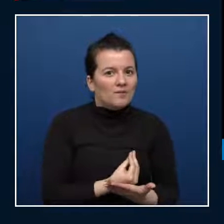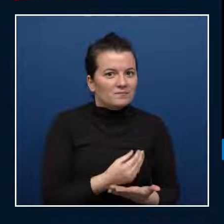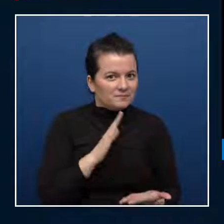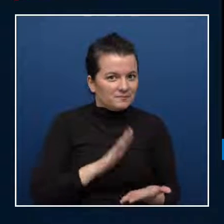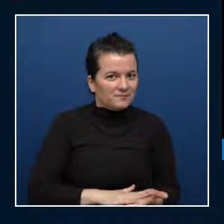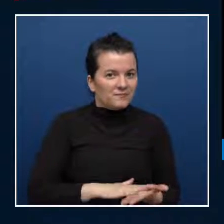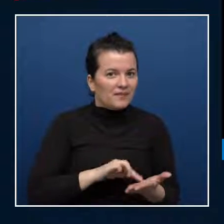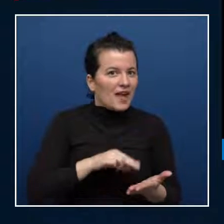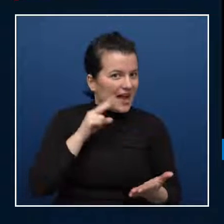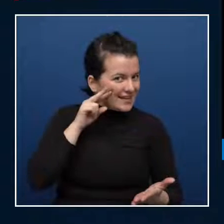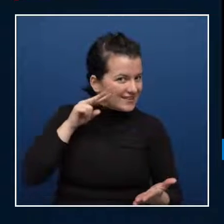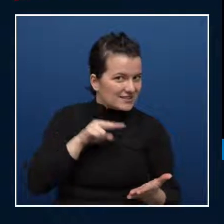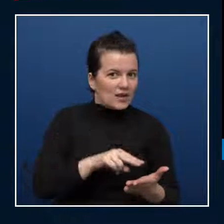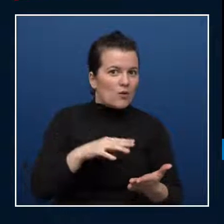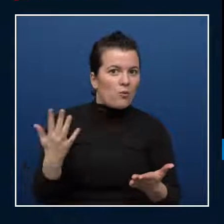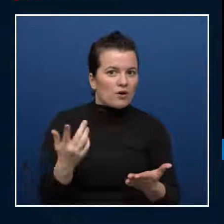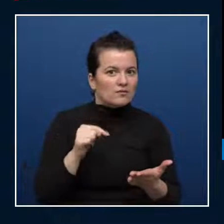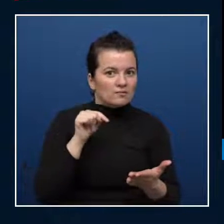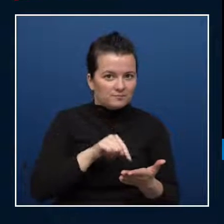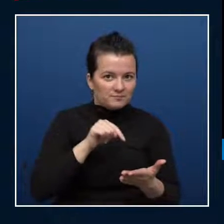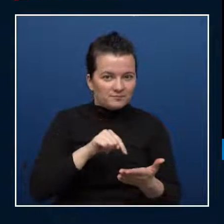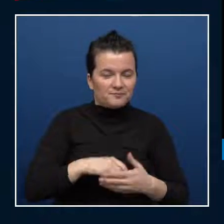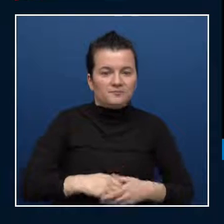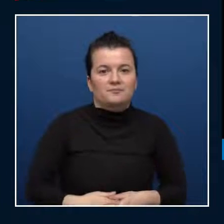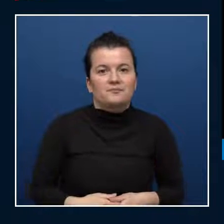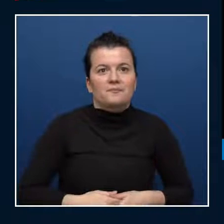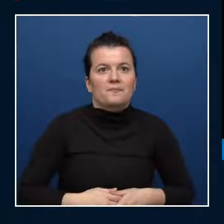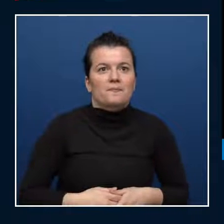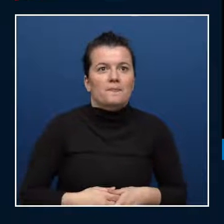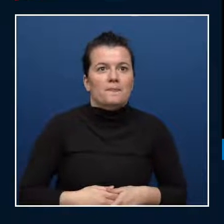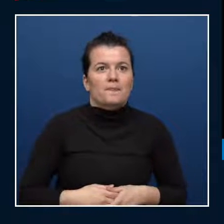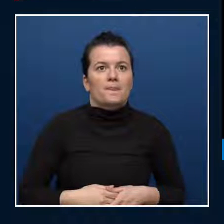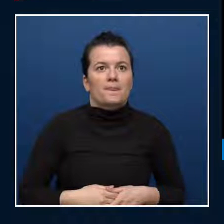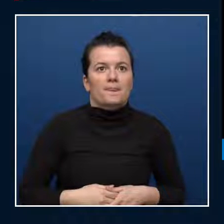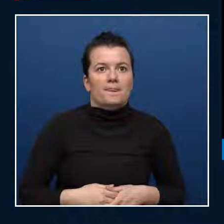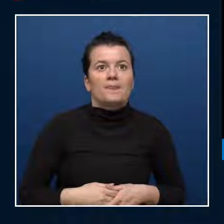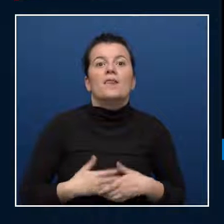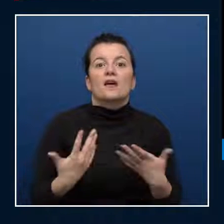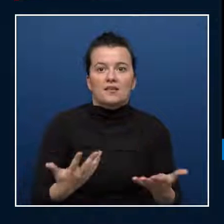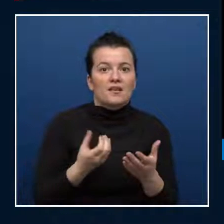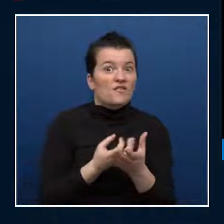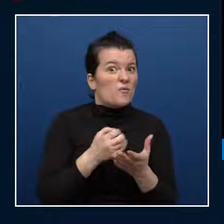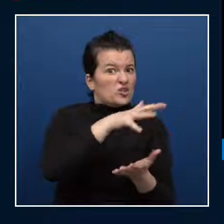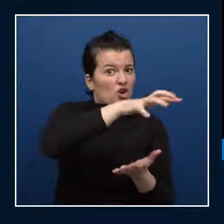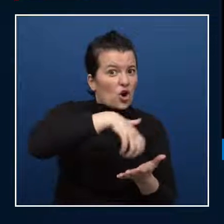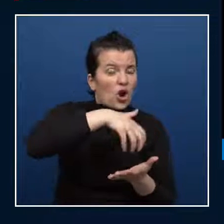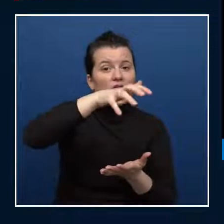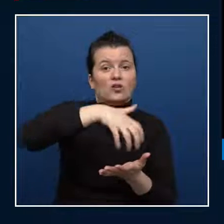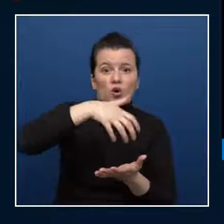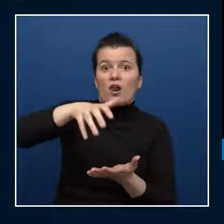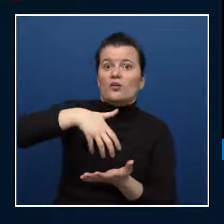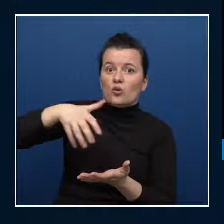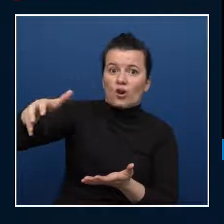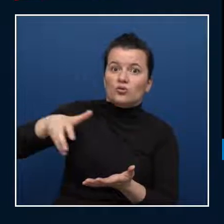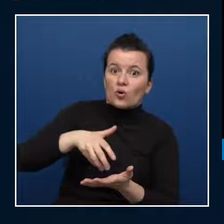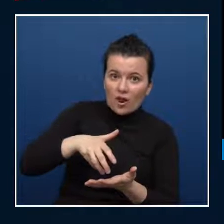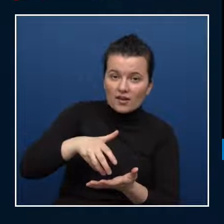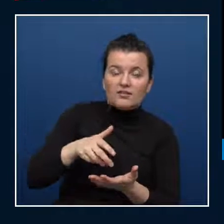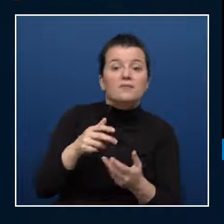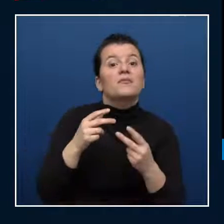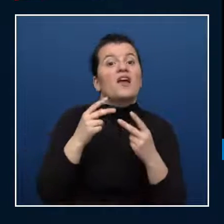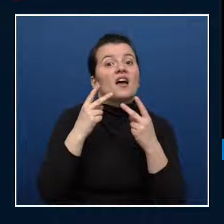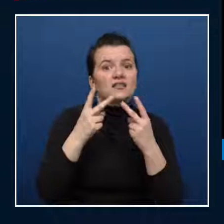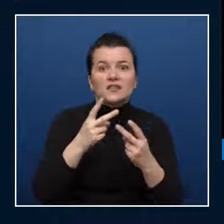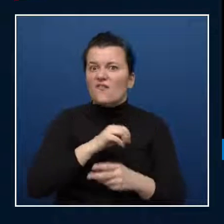all the endpoints that Traffic Manager has available to it. It will start to collect data from those endpoints and see which one's the